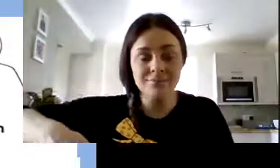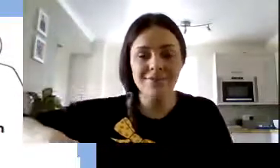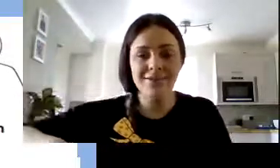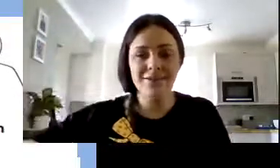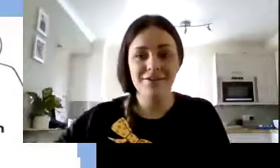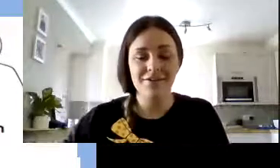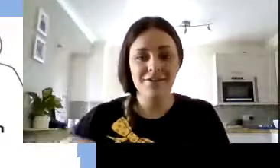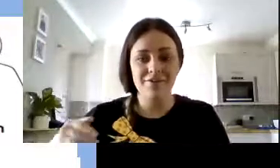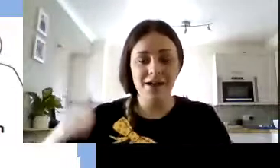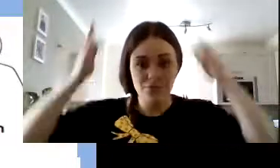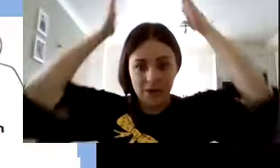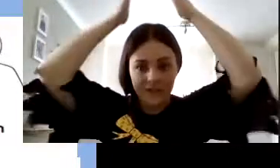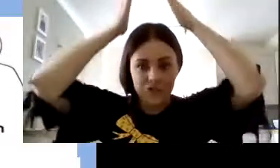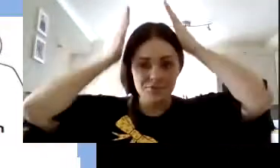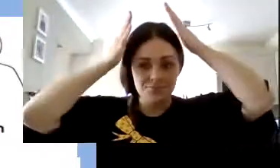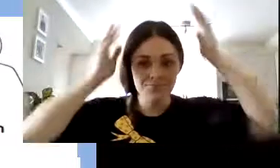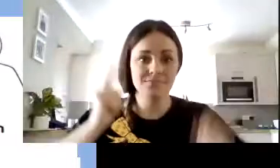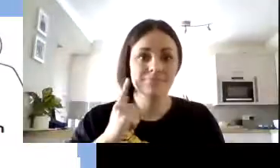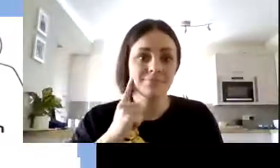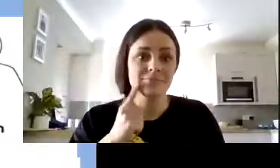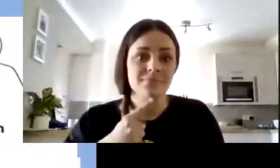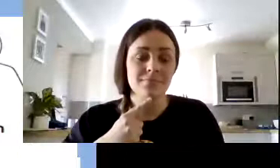Down! Cried the witch.